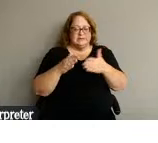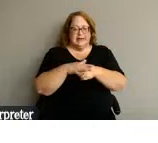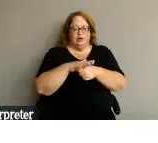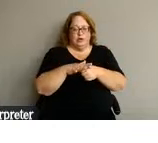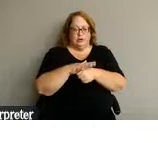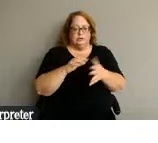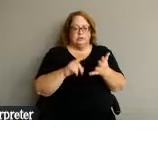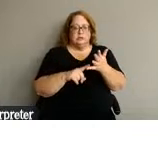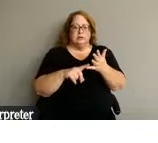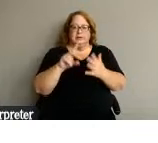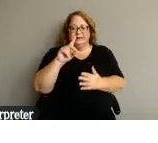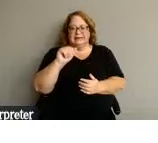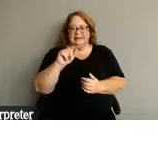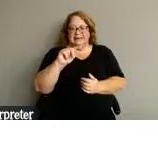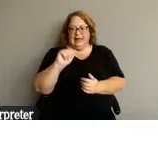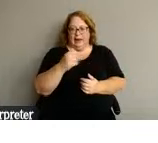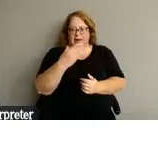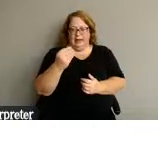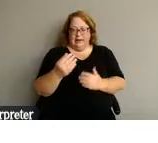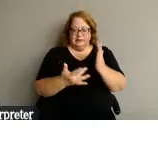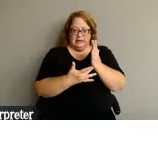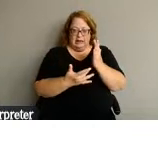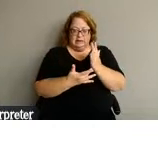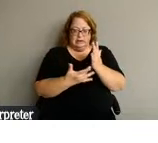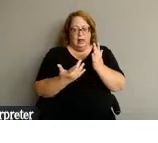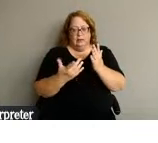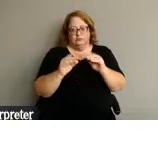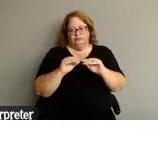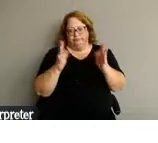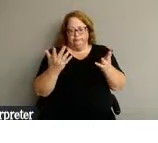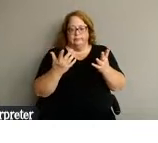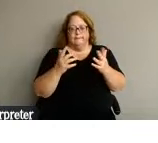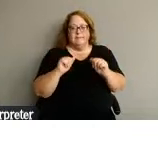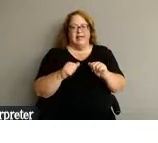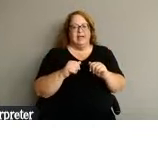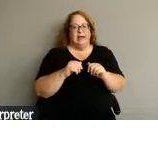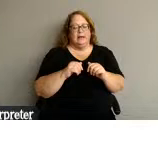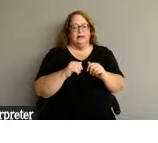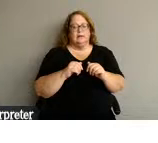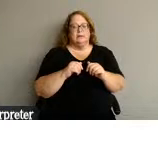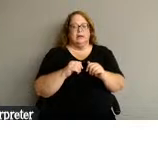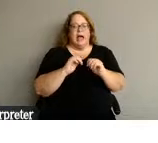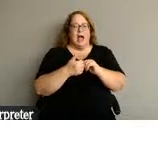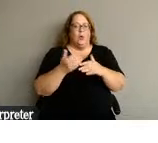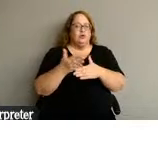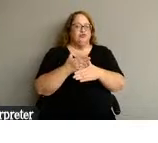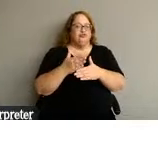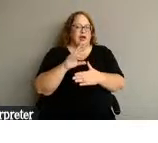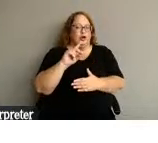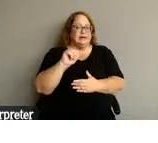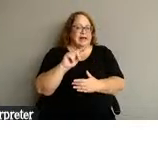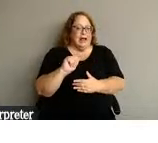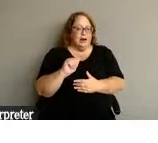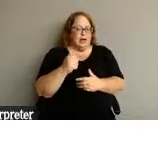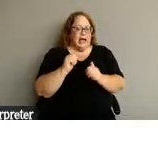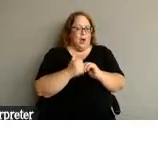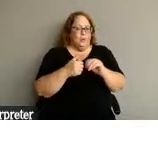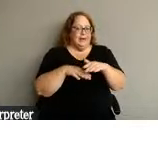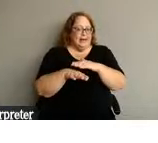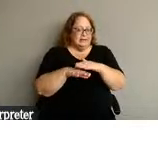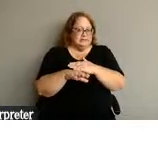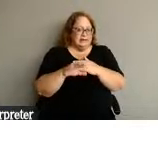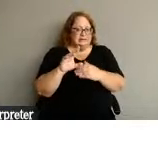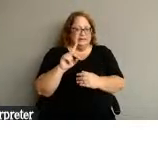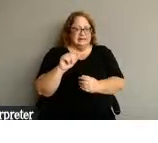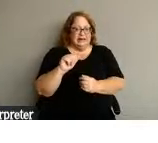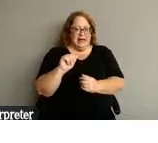things. Data and technology, pretty self-explanatory, but that can get into how we share data, how we access data, how